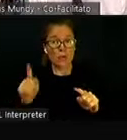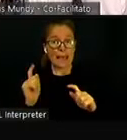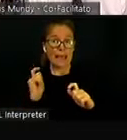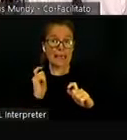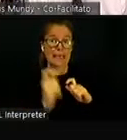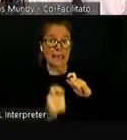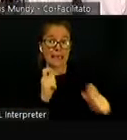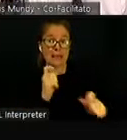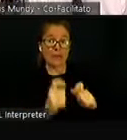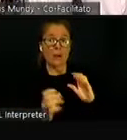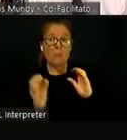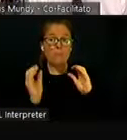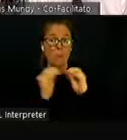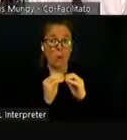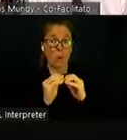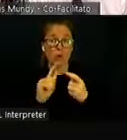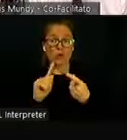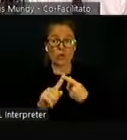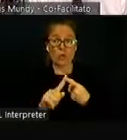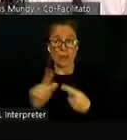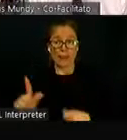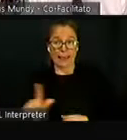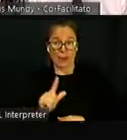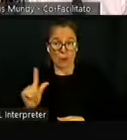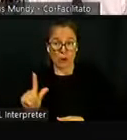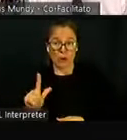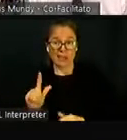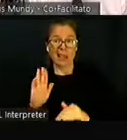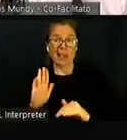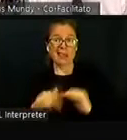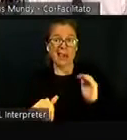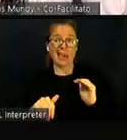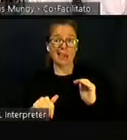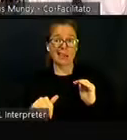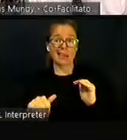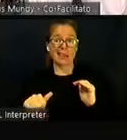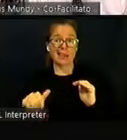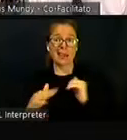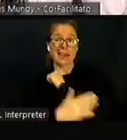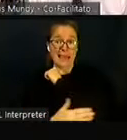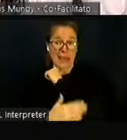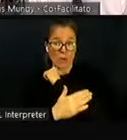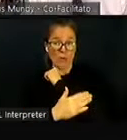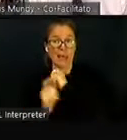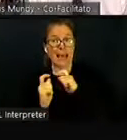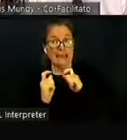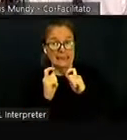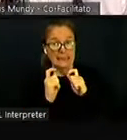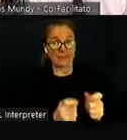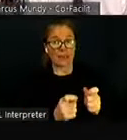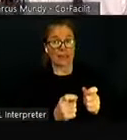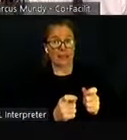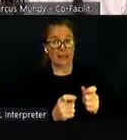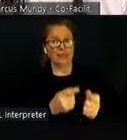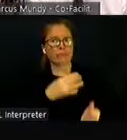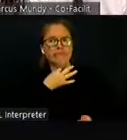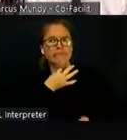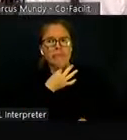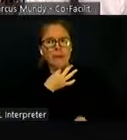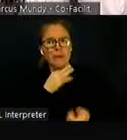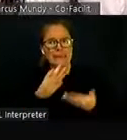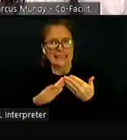contribute more to the libraries than the county has it in their budget? Do the towns